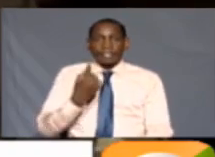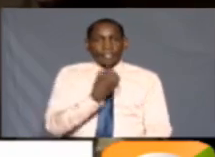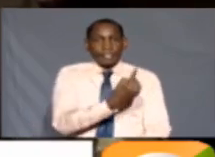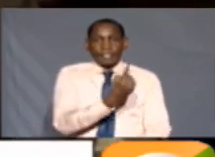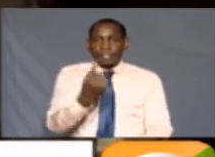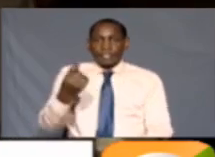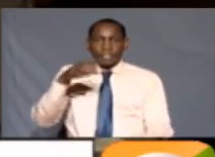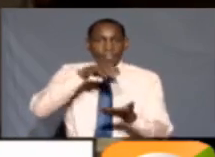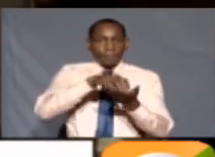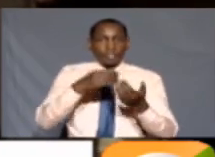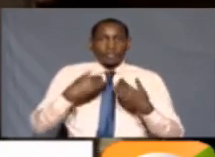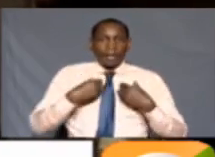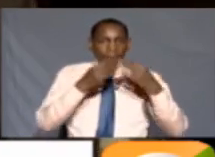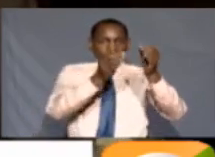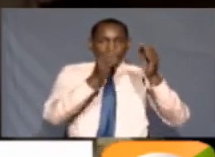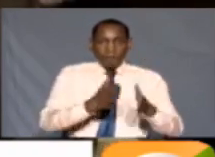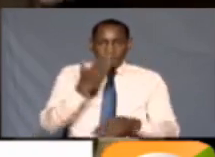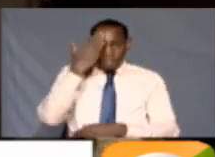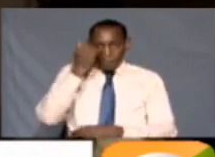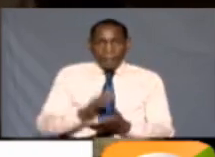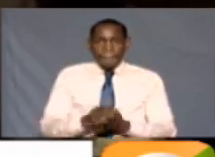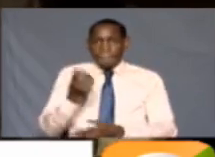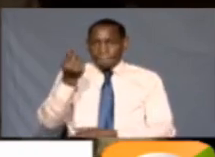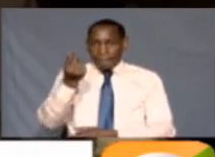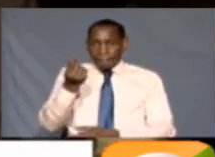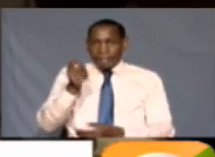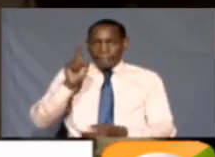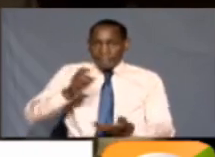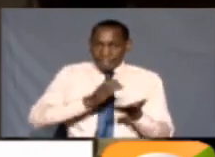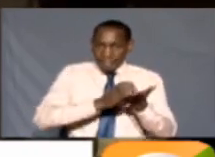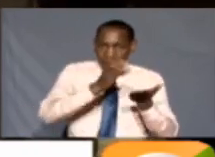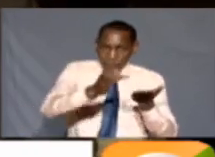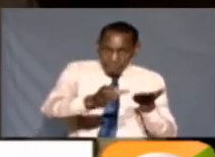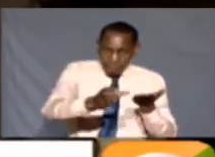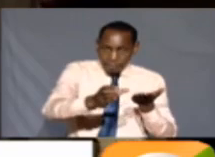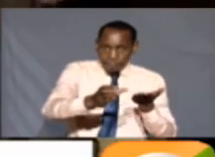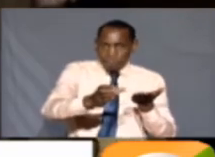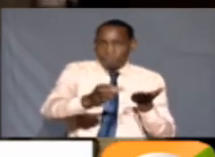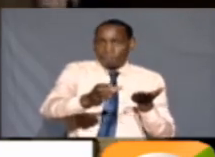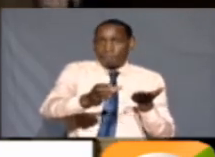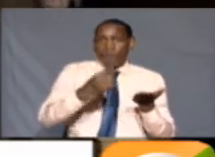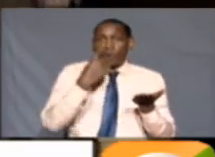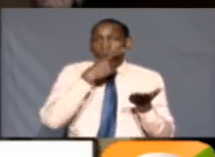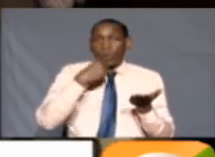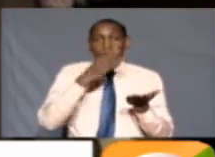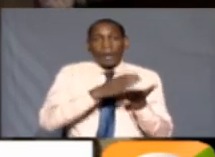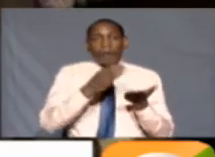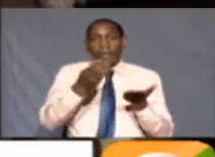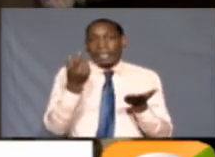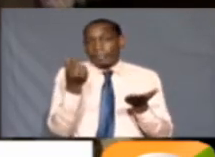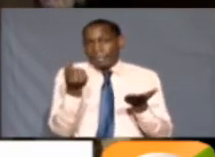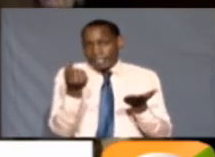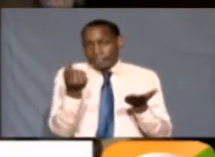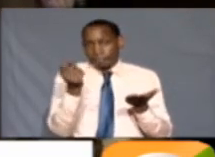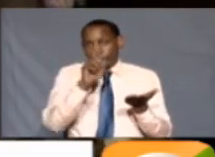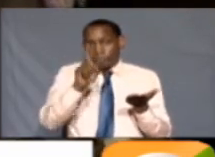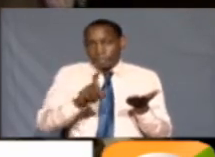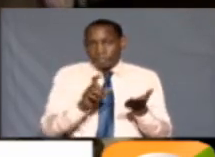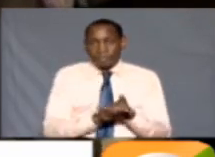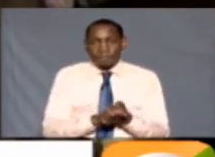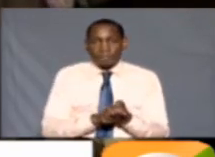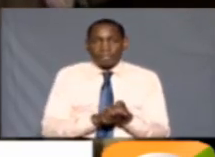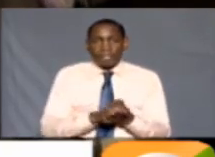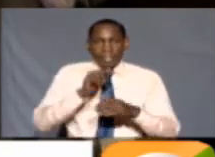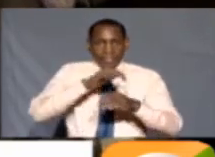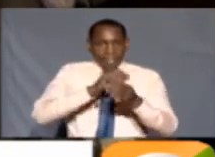but why will there be an accountant? Because money has to be released. And who releases that money? At the very